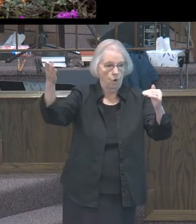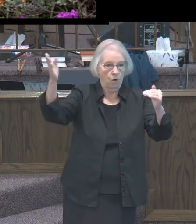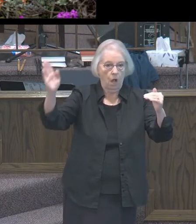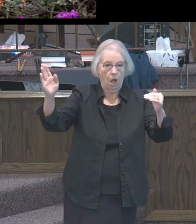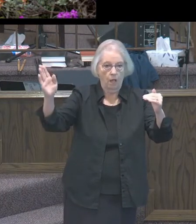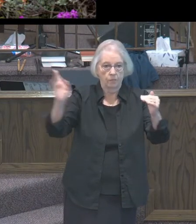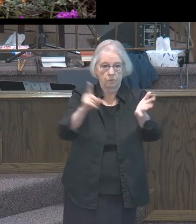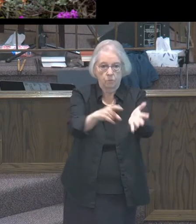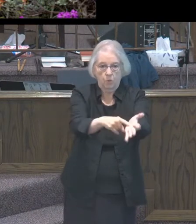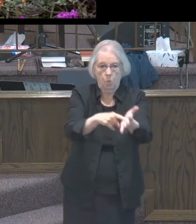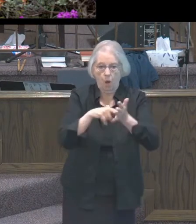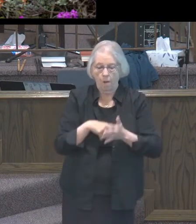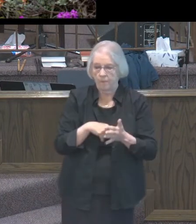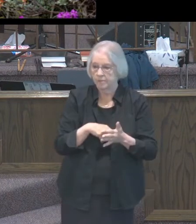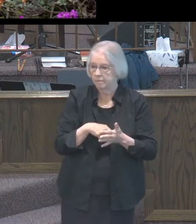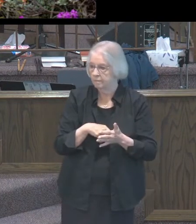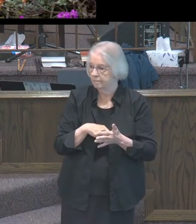Jesus is saying